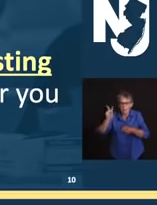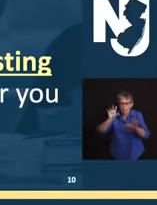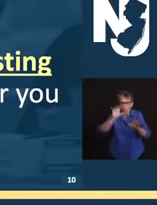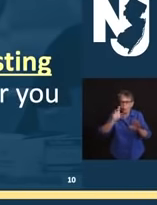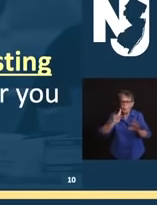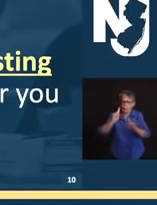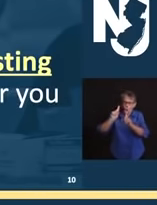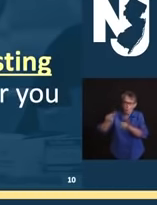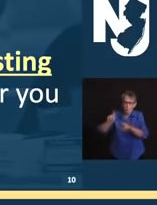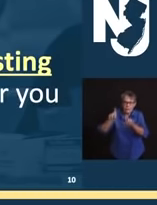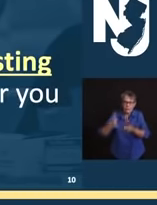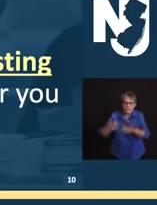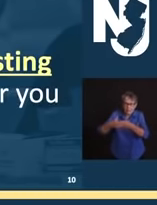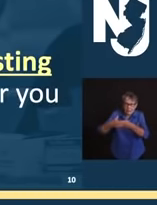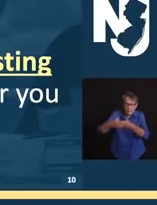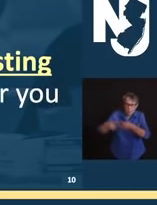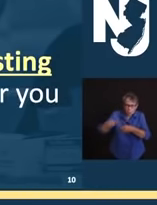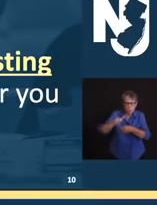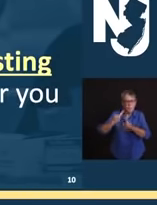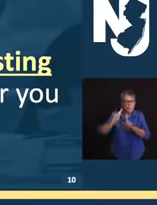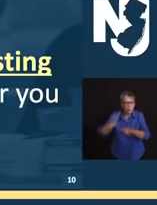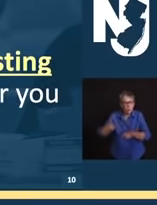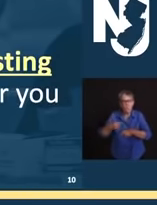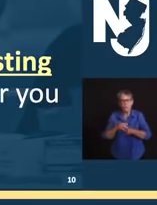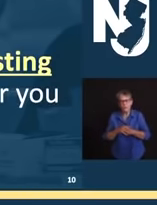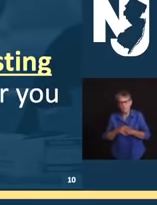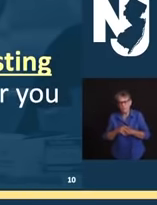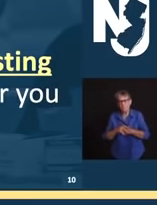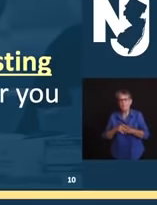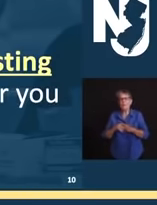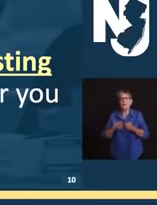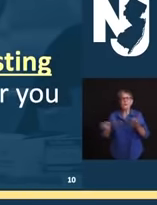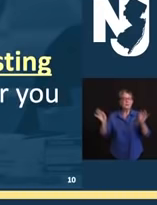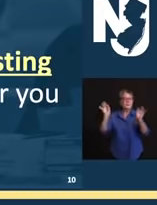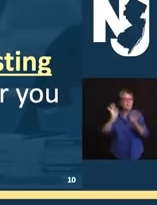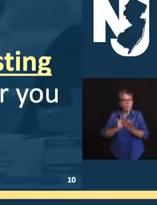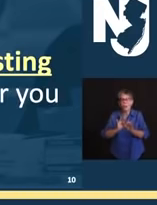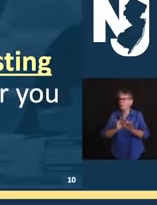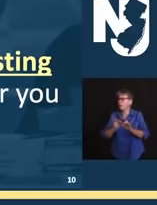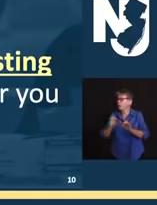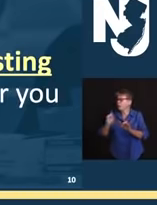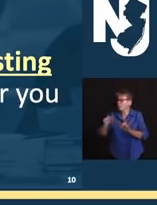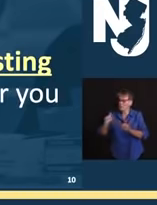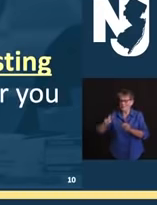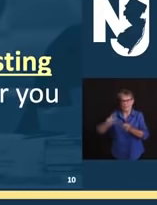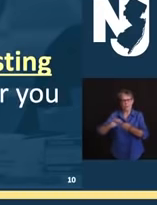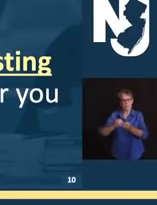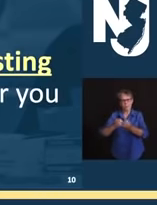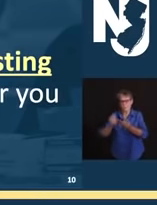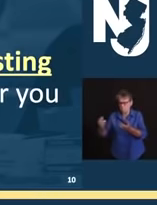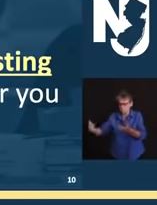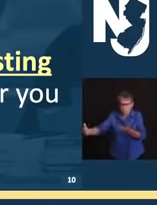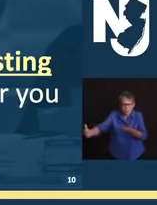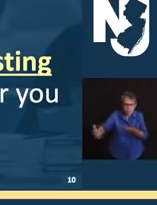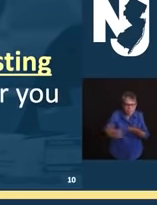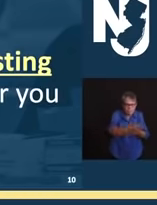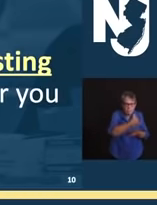decisions that impact our entire state. So again, take a moment to go online to